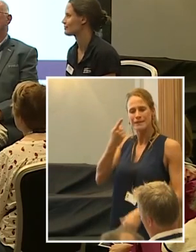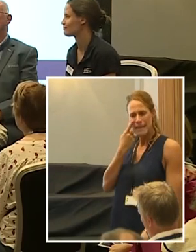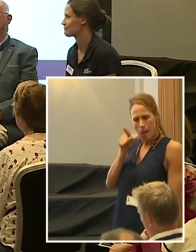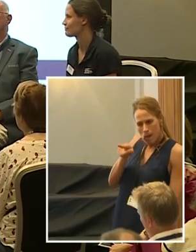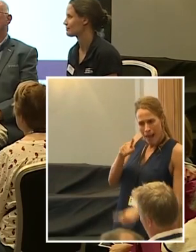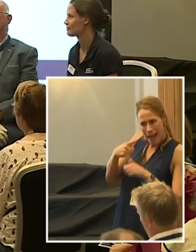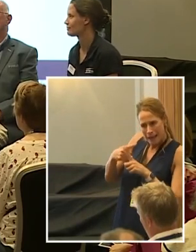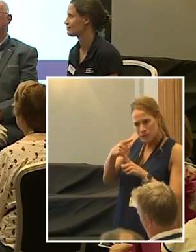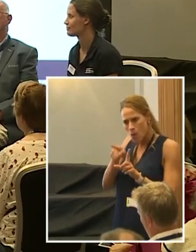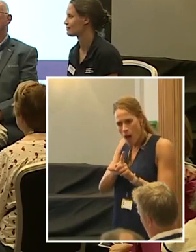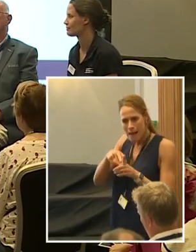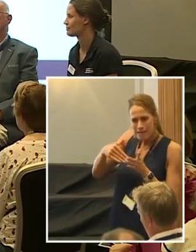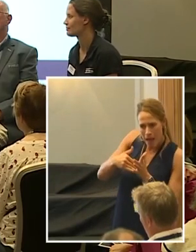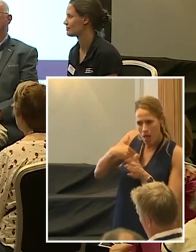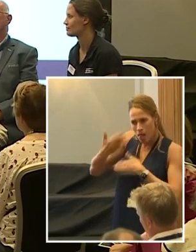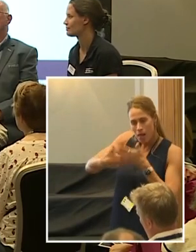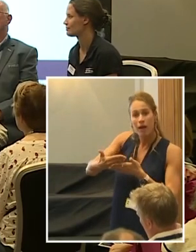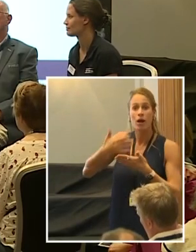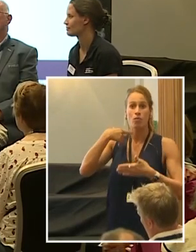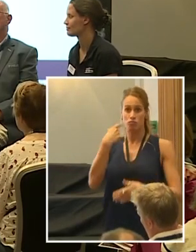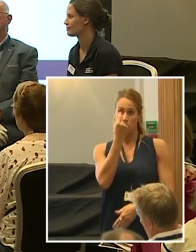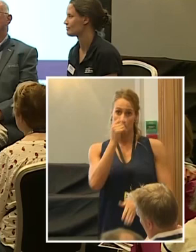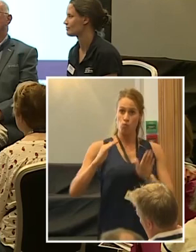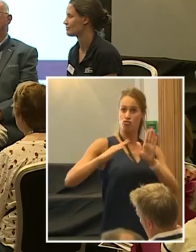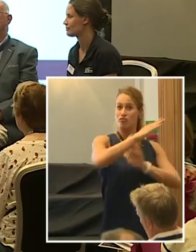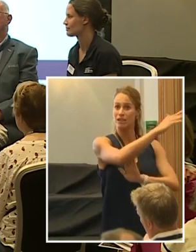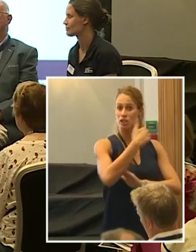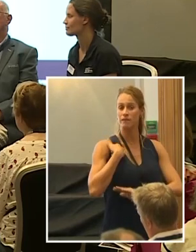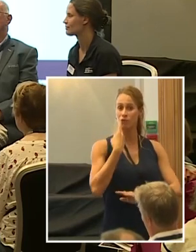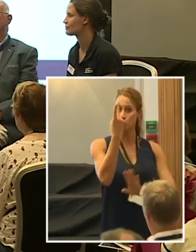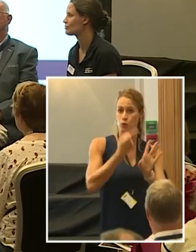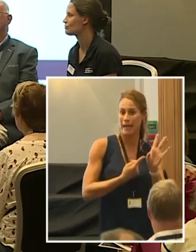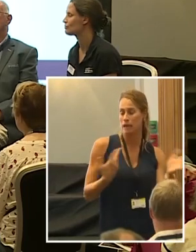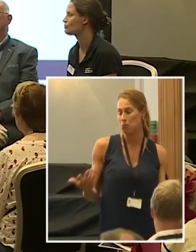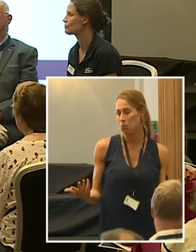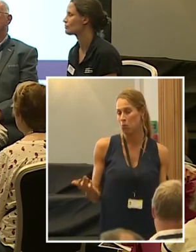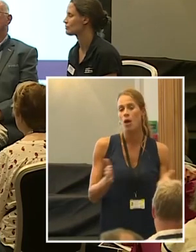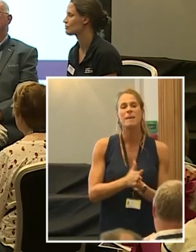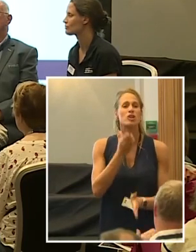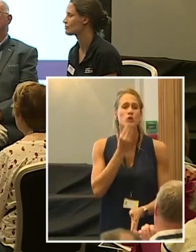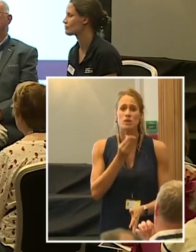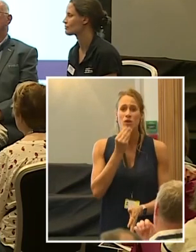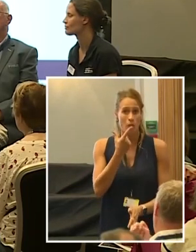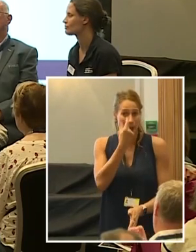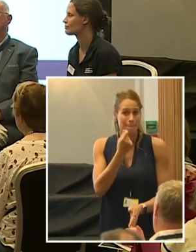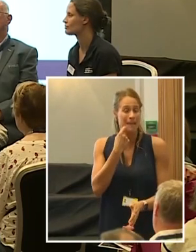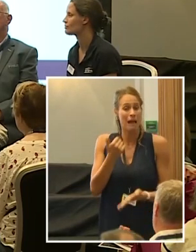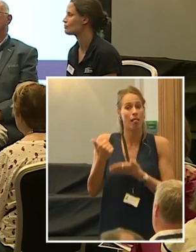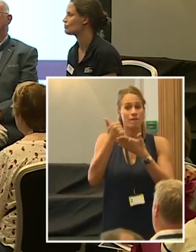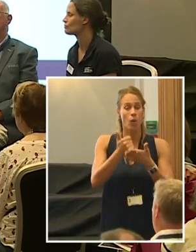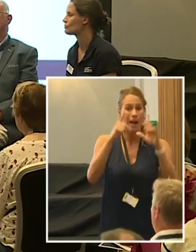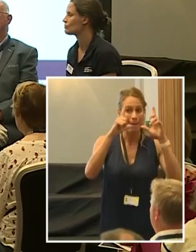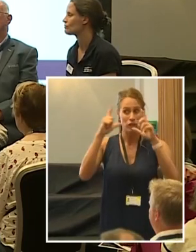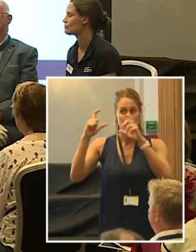we have that you may be progressing in the next 1 year, 2 years, and things like that. And also it may be useful for future trials as well. At the